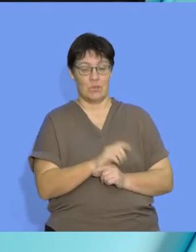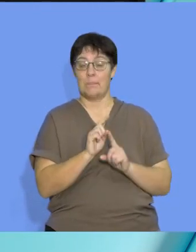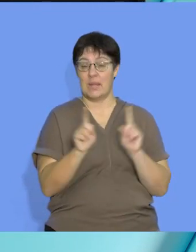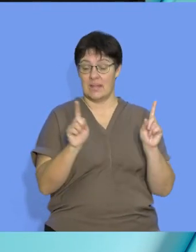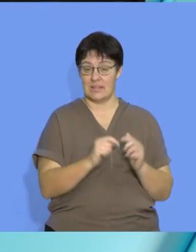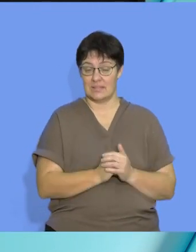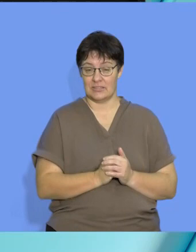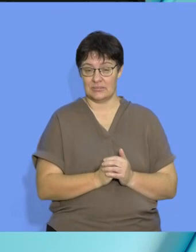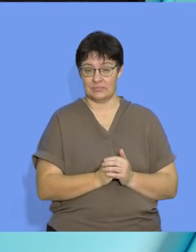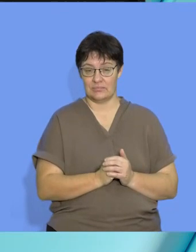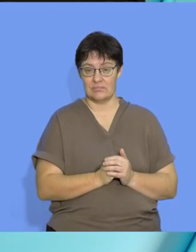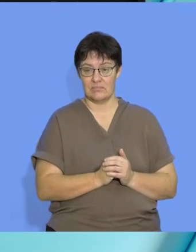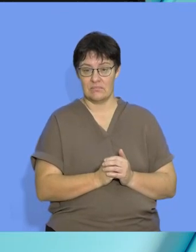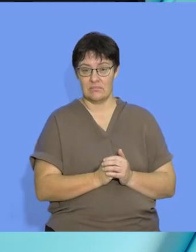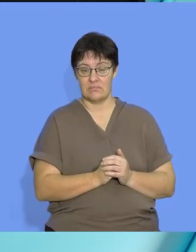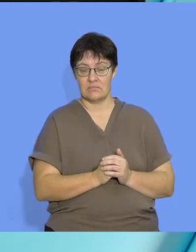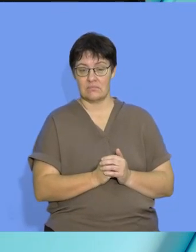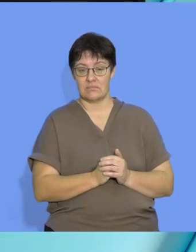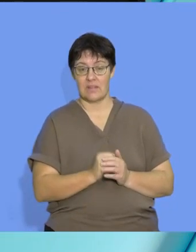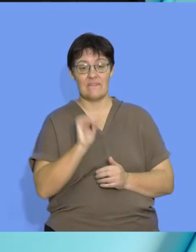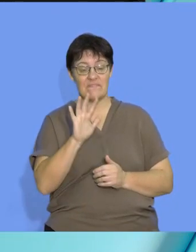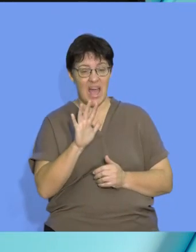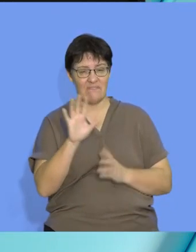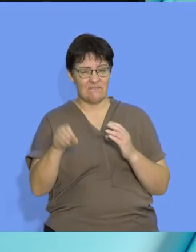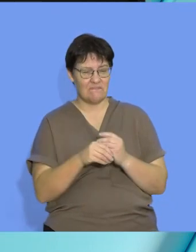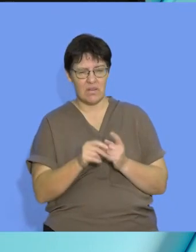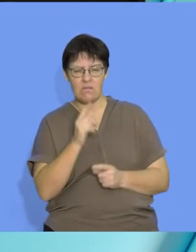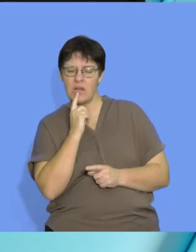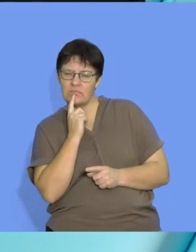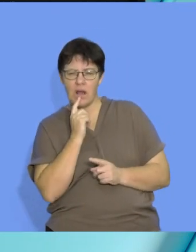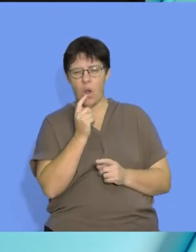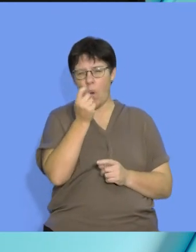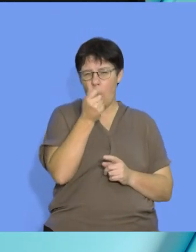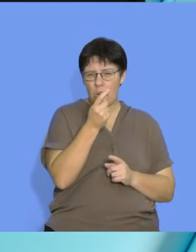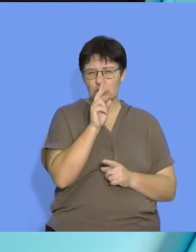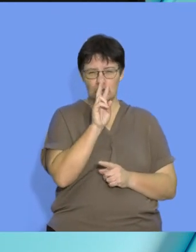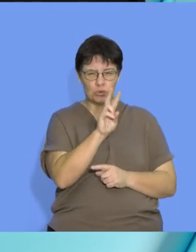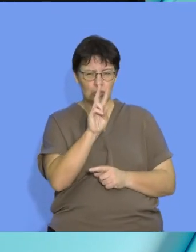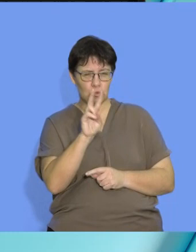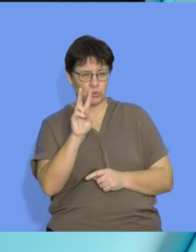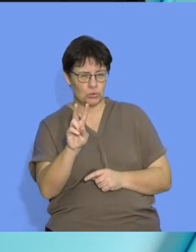But what is a multiple of 5 if I'm looking at a number that's close to 222?